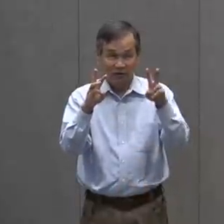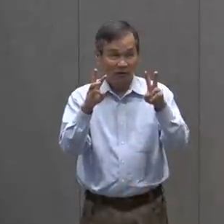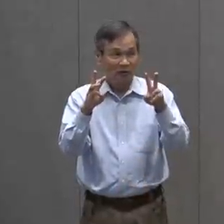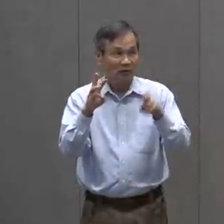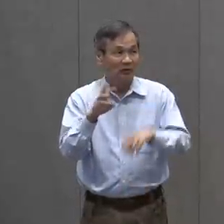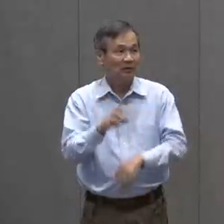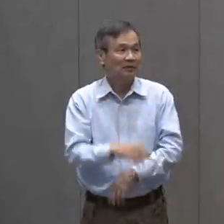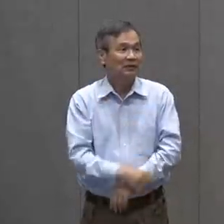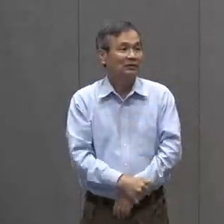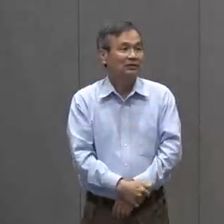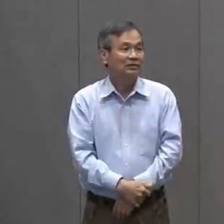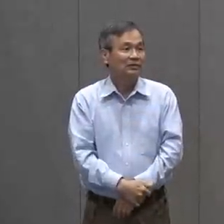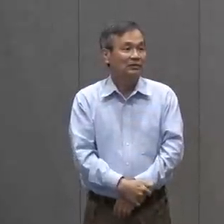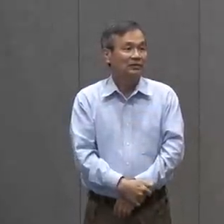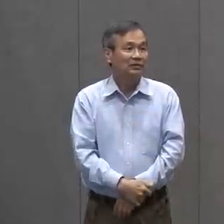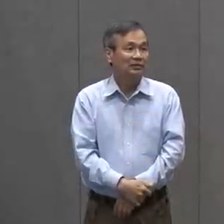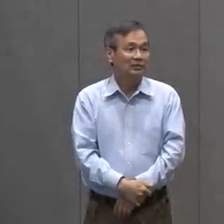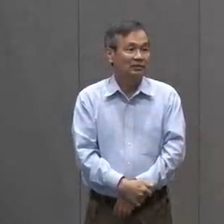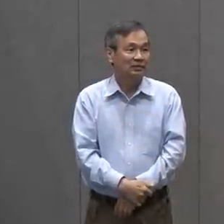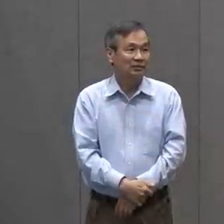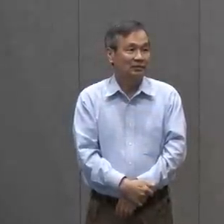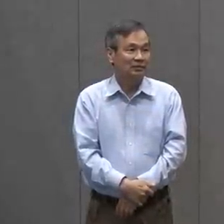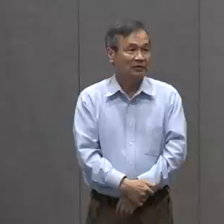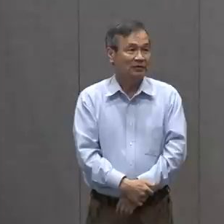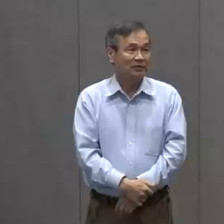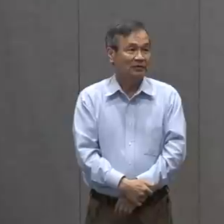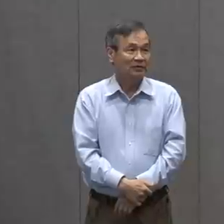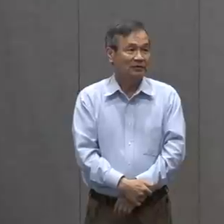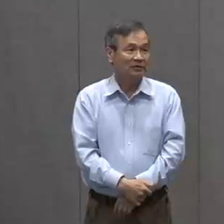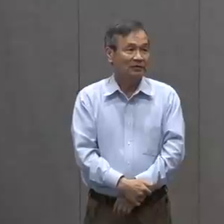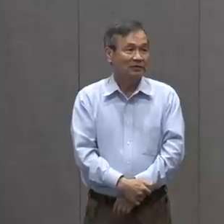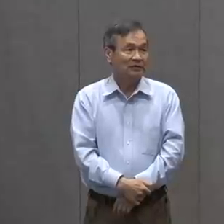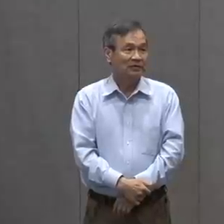8. Oh. A lot of 8s today. Yeah.